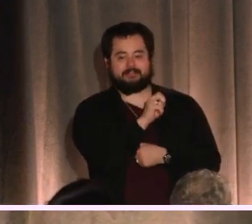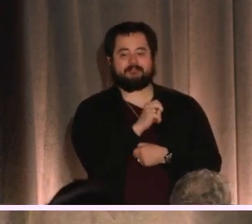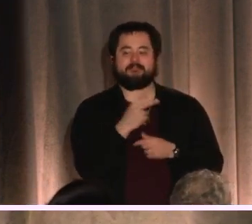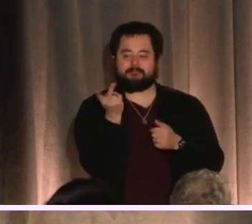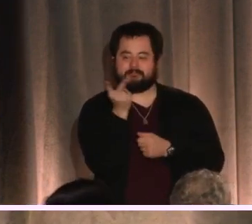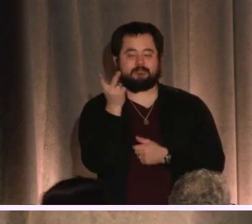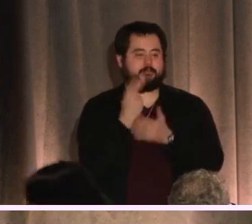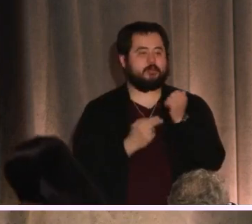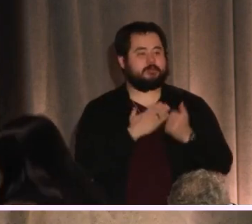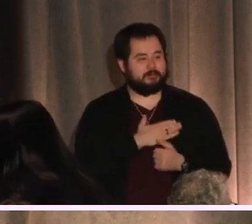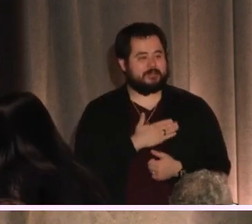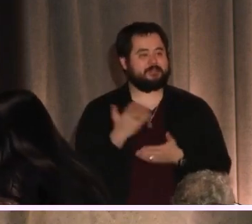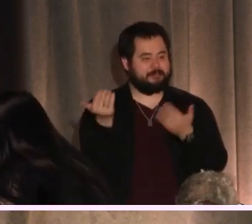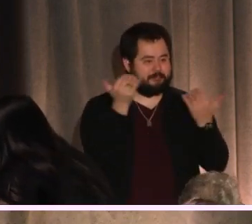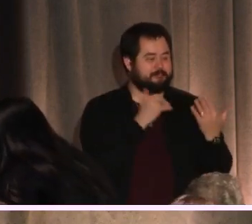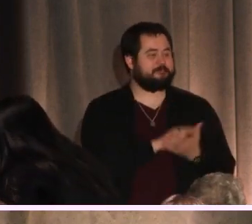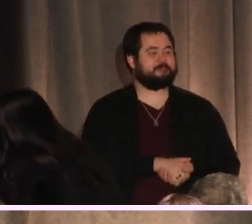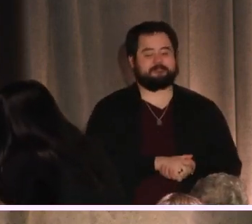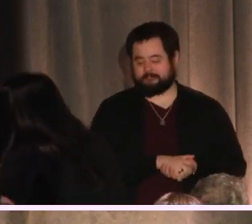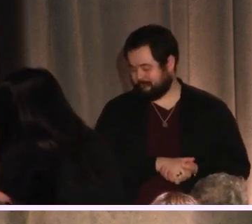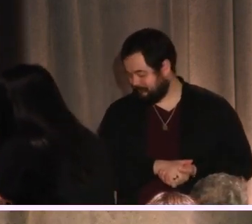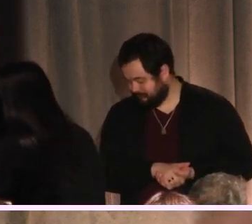on up.